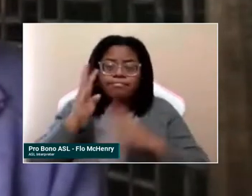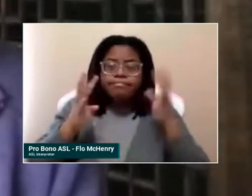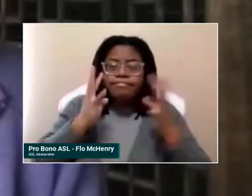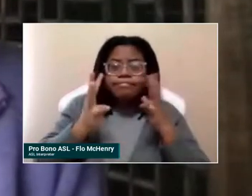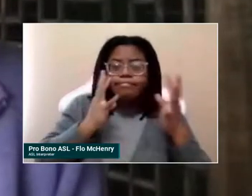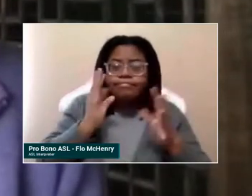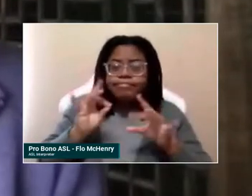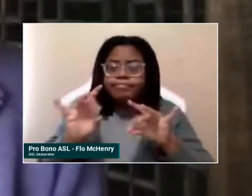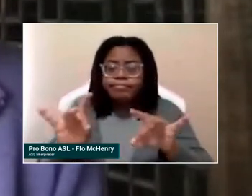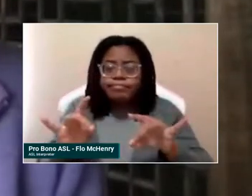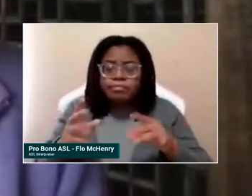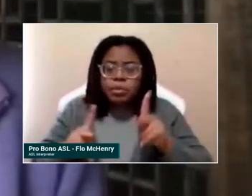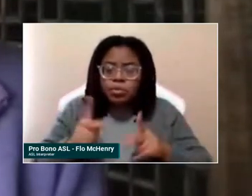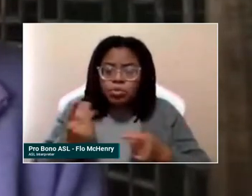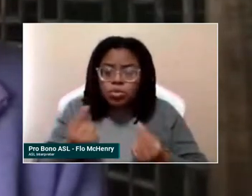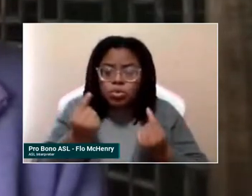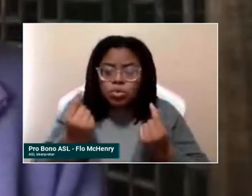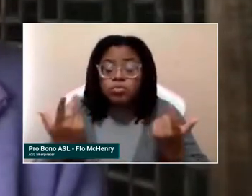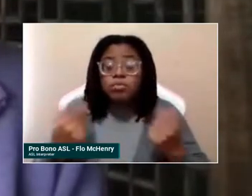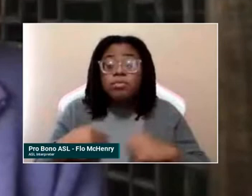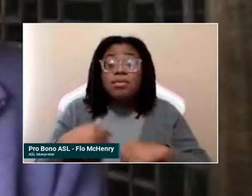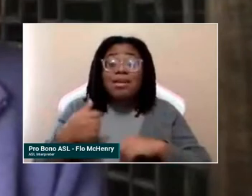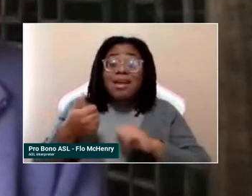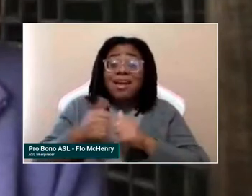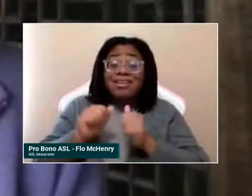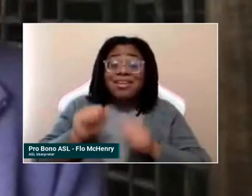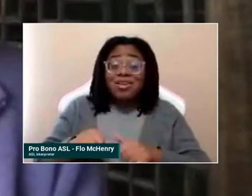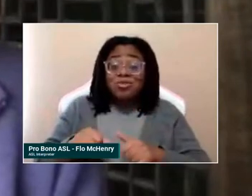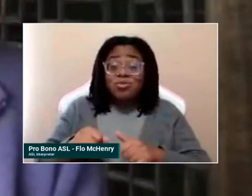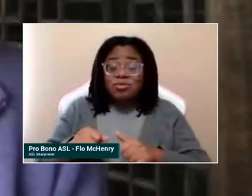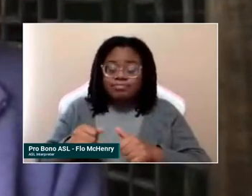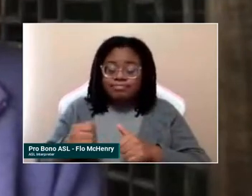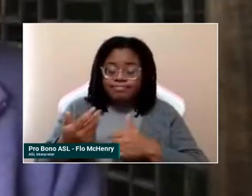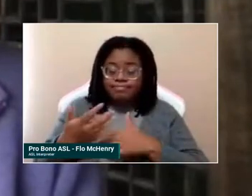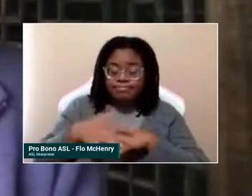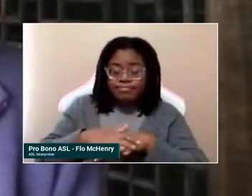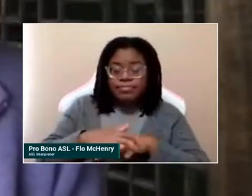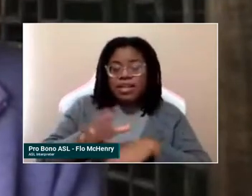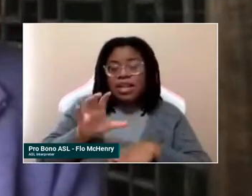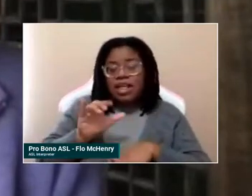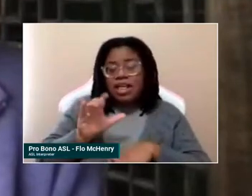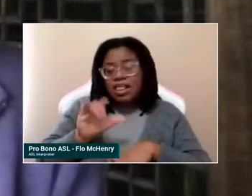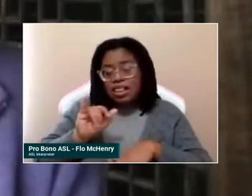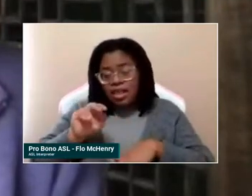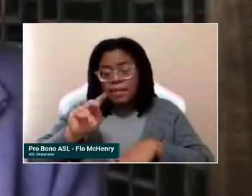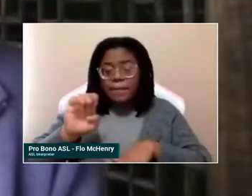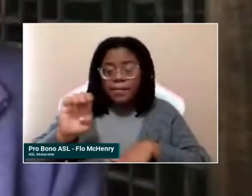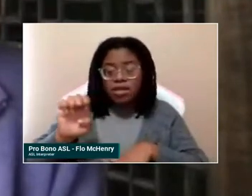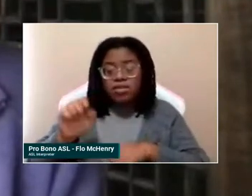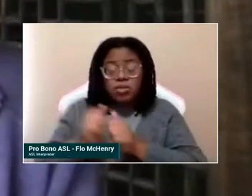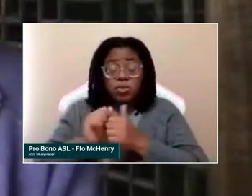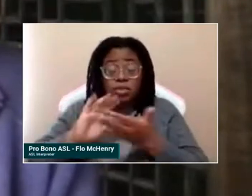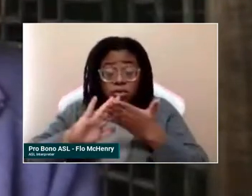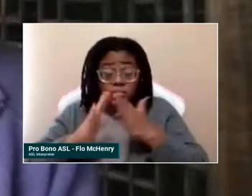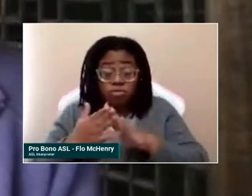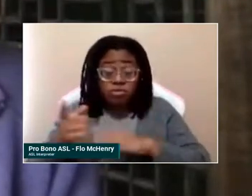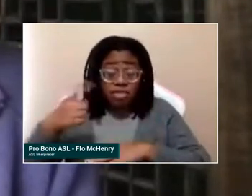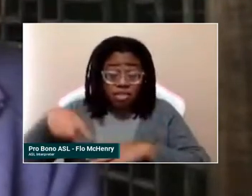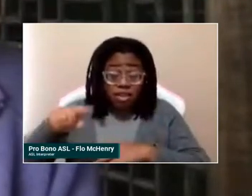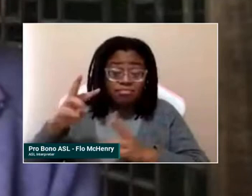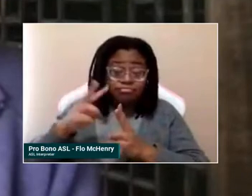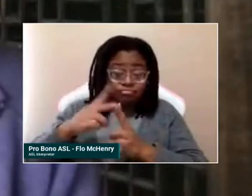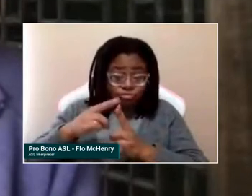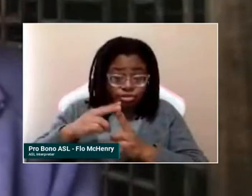taking? And how can we weave climate into our conversations with our clients and our communities so that they too become partners in this